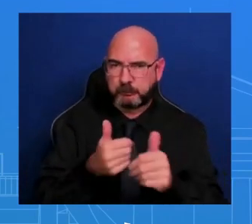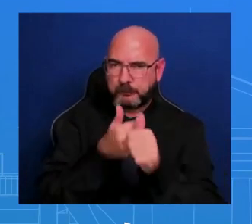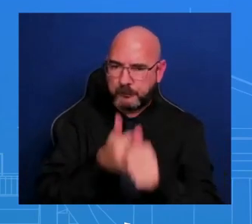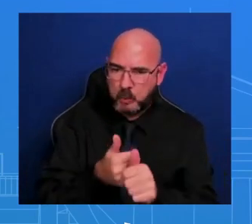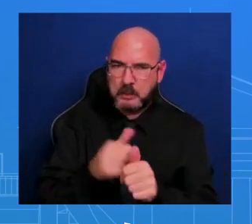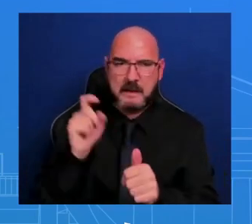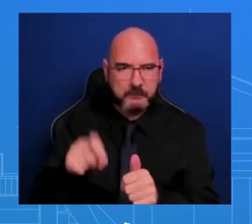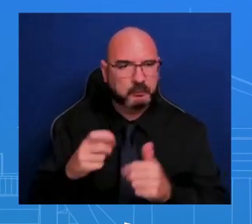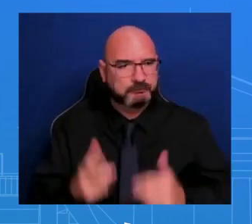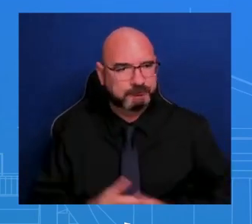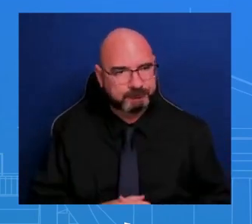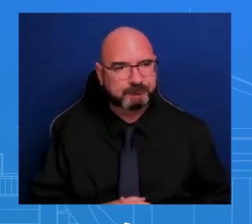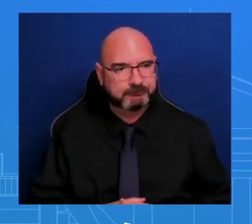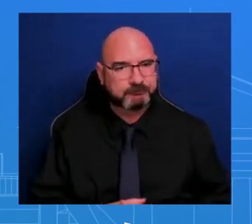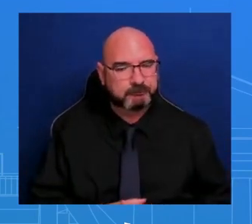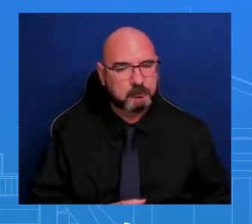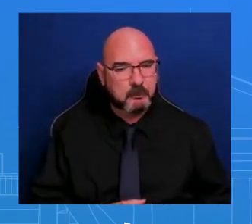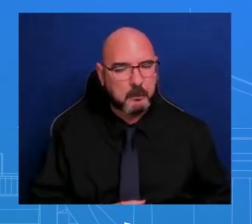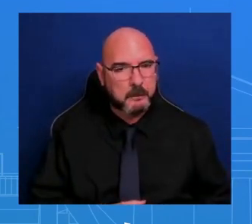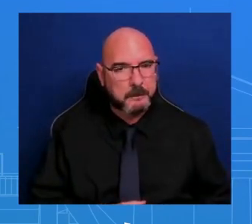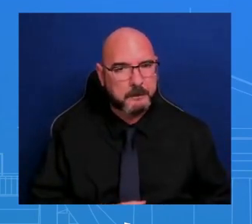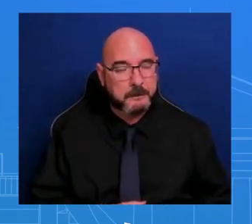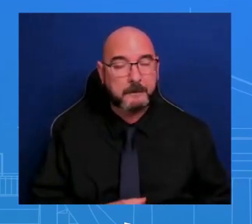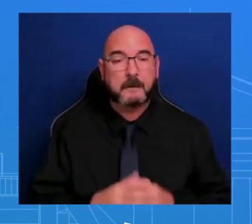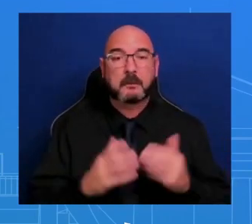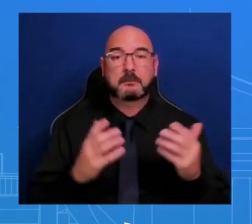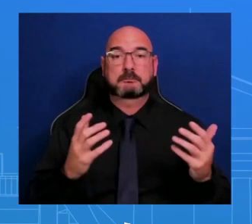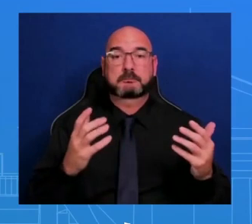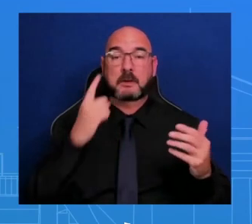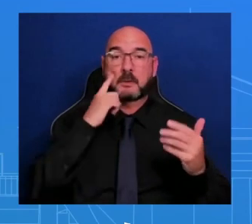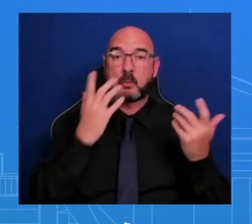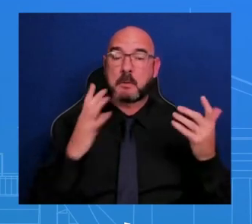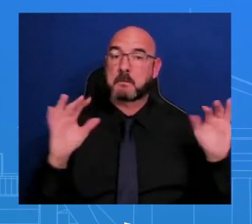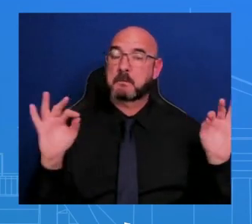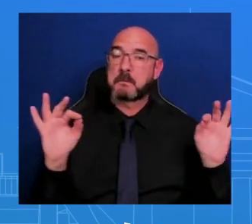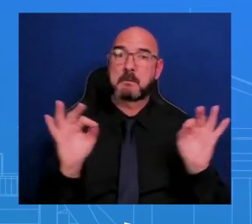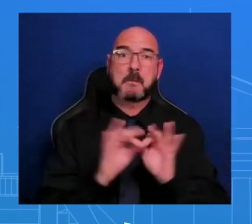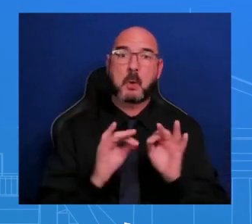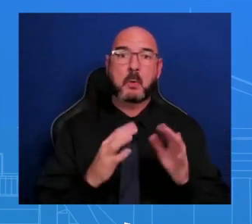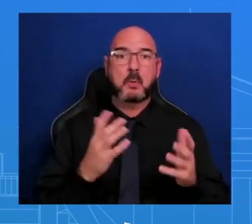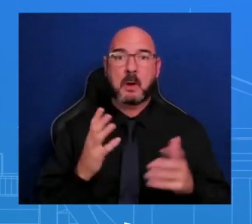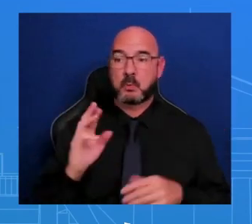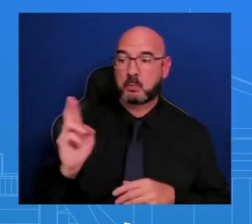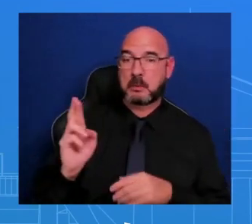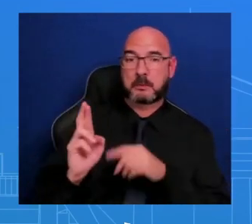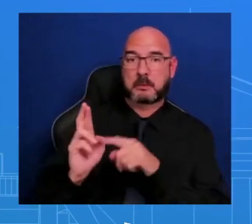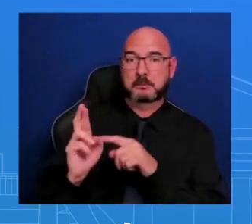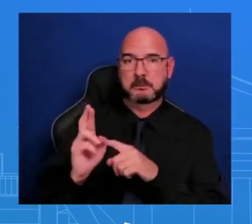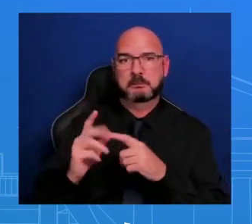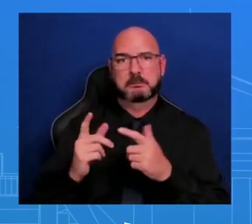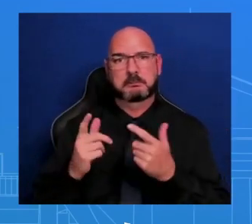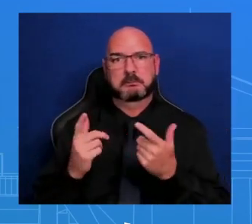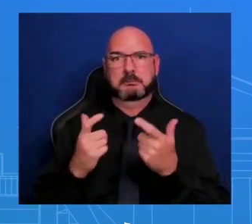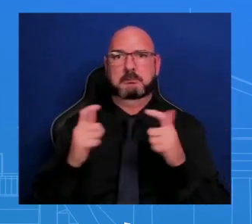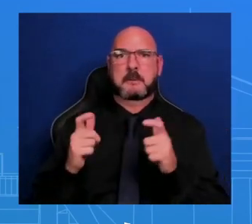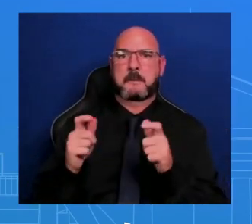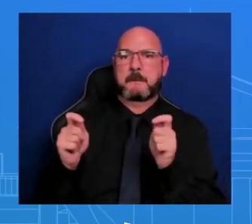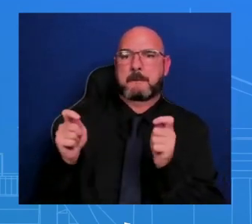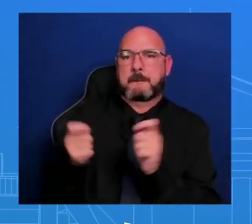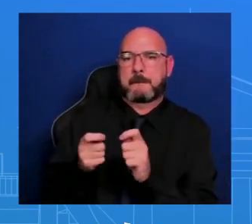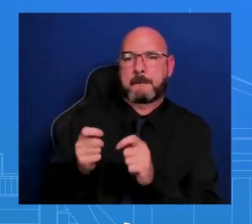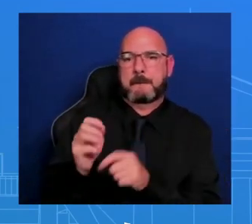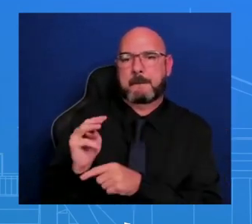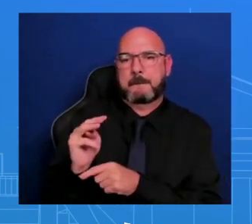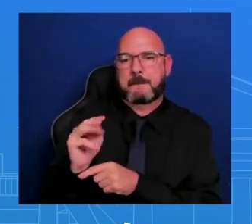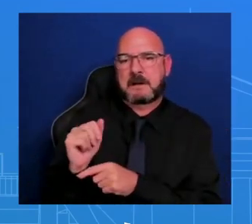that the Republicans in the conference get their act together, get their business in order, and figure out who's going to lead not